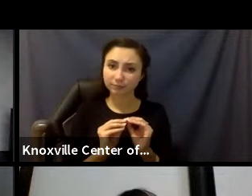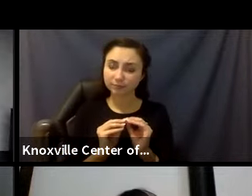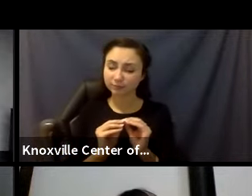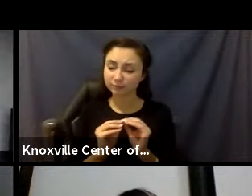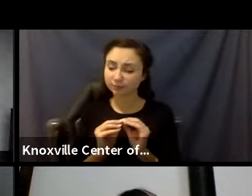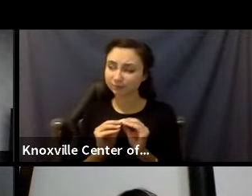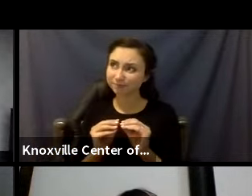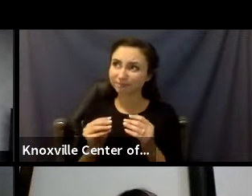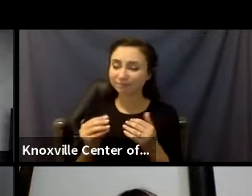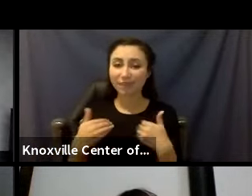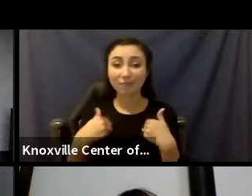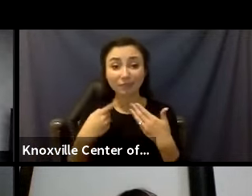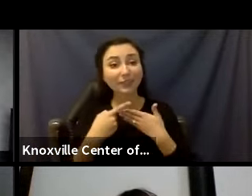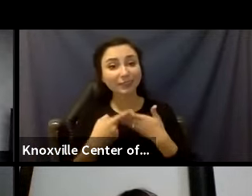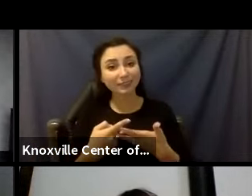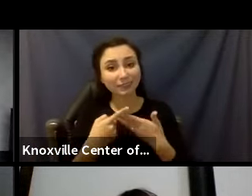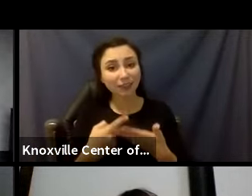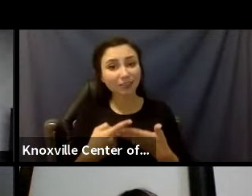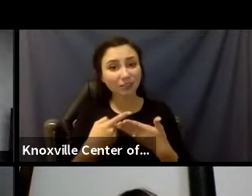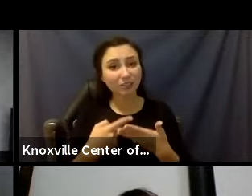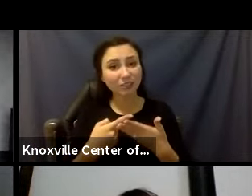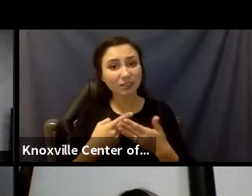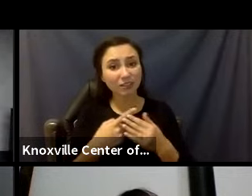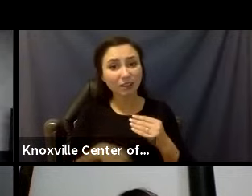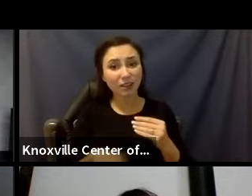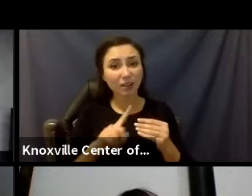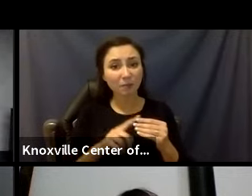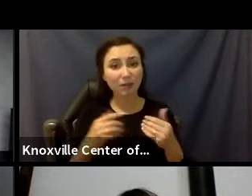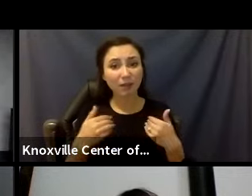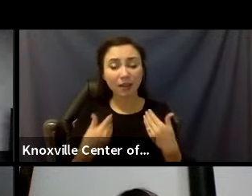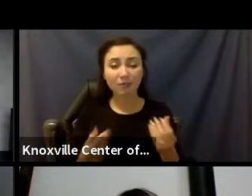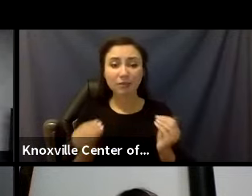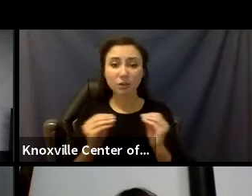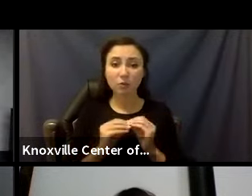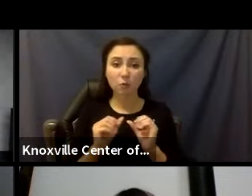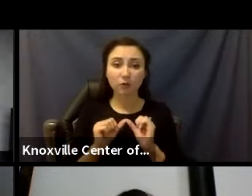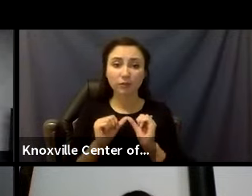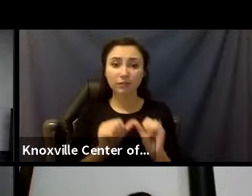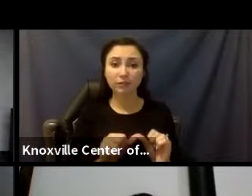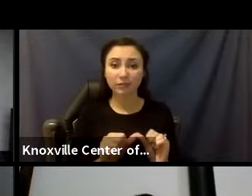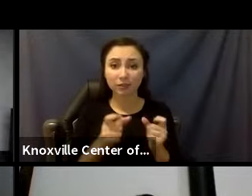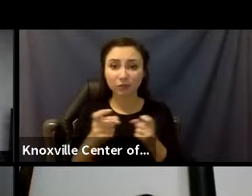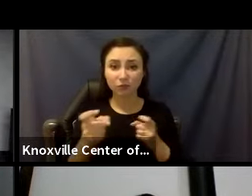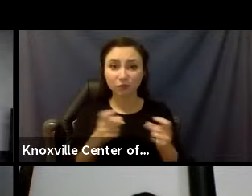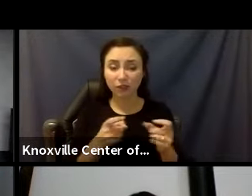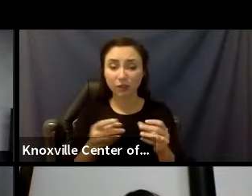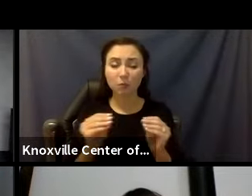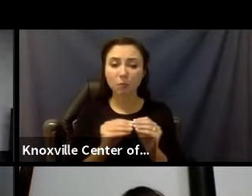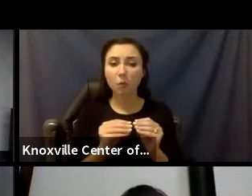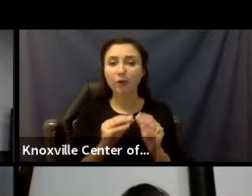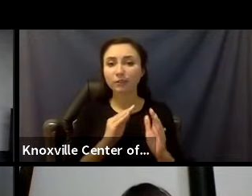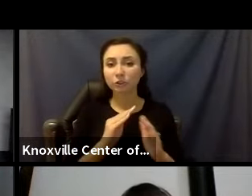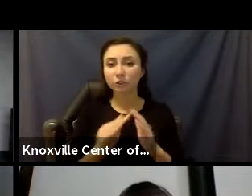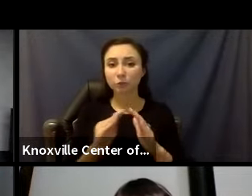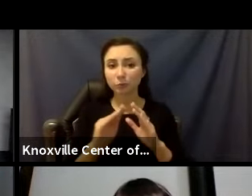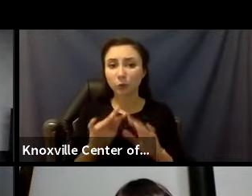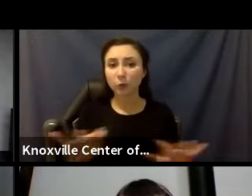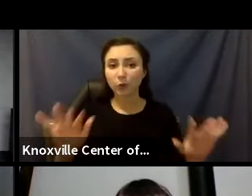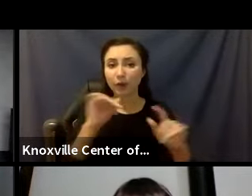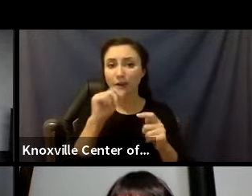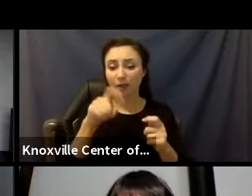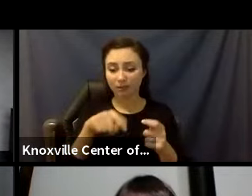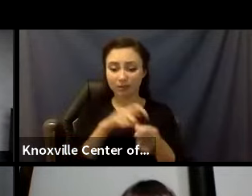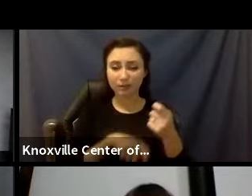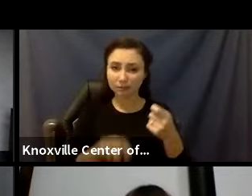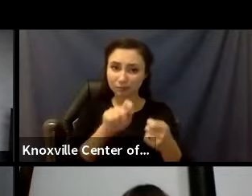maybe just have a discussion about having a more consistent regulation that's more countywide instead of just to this specific